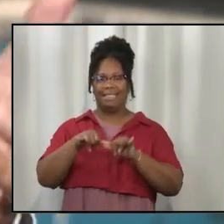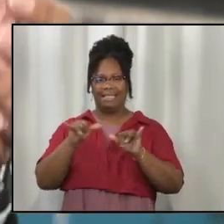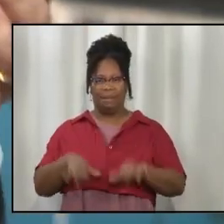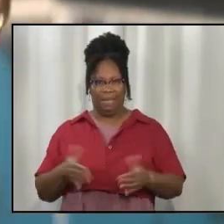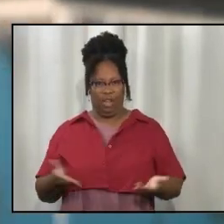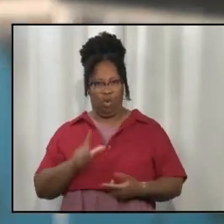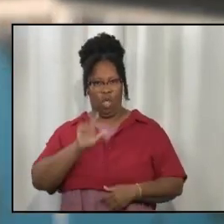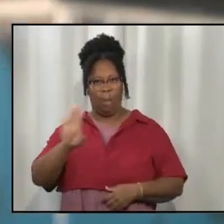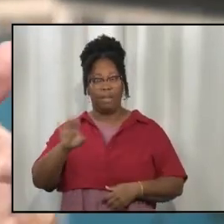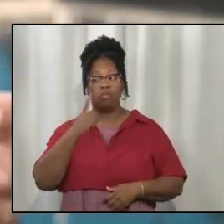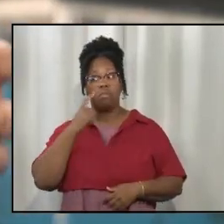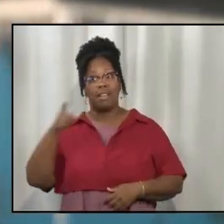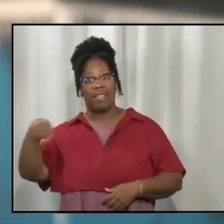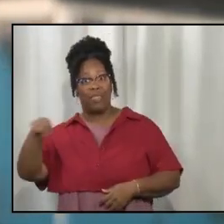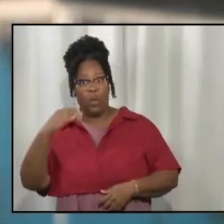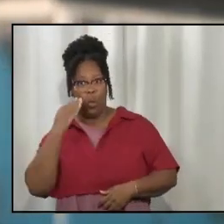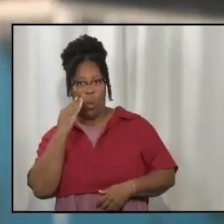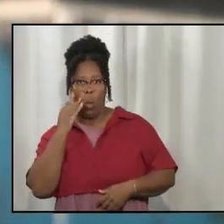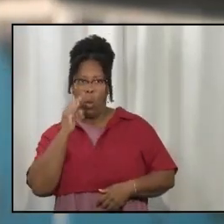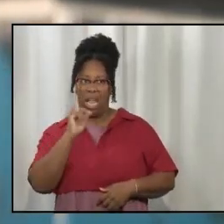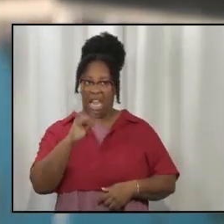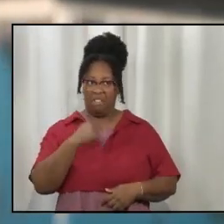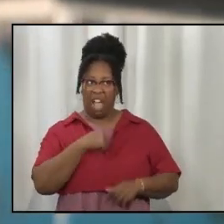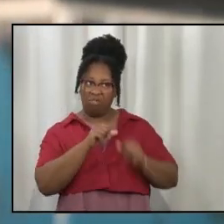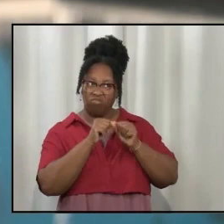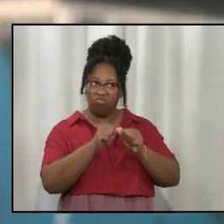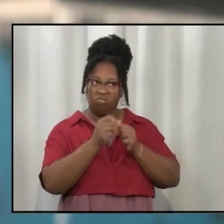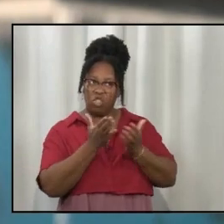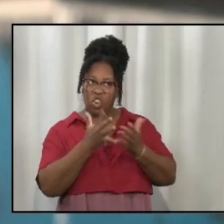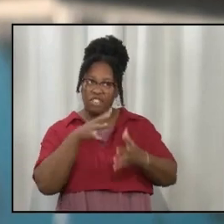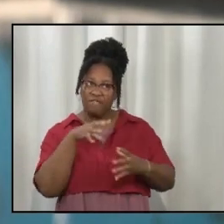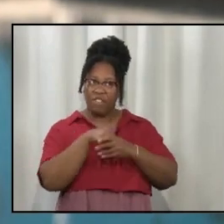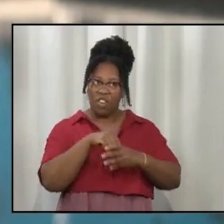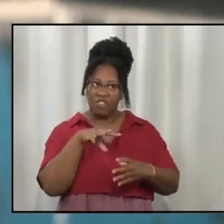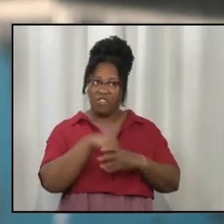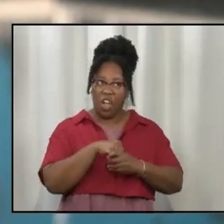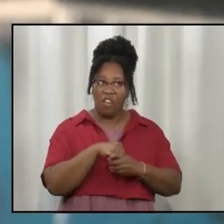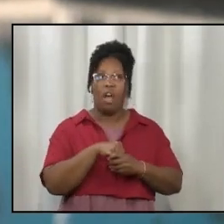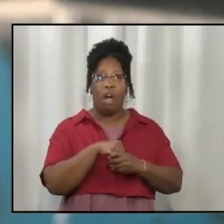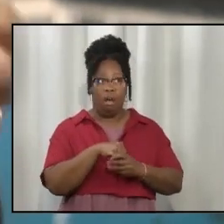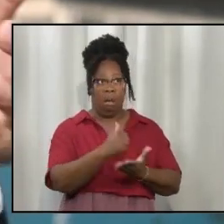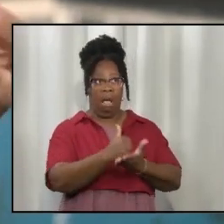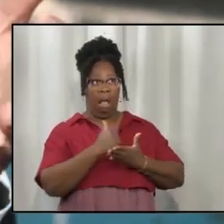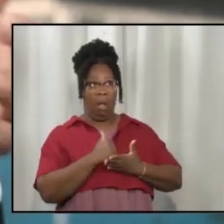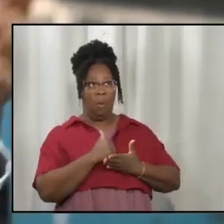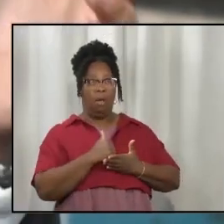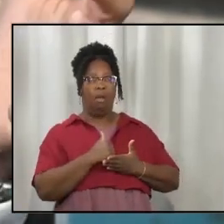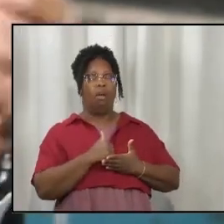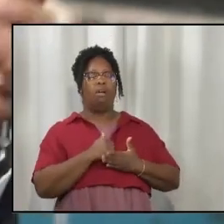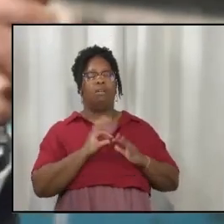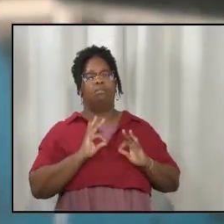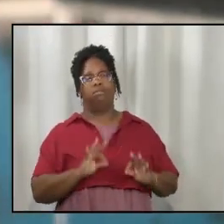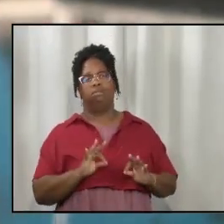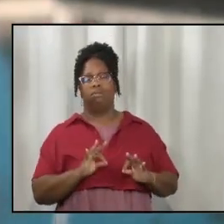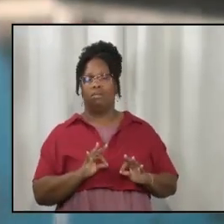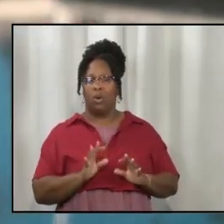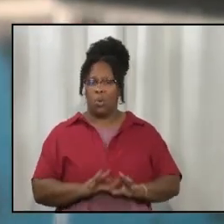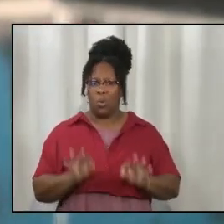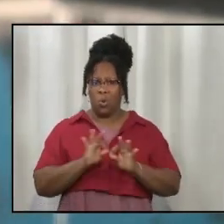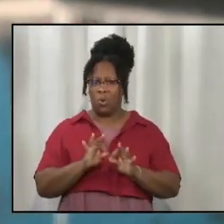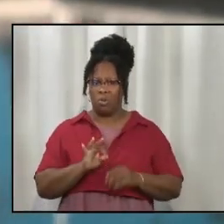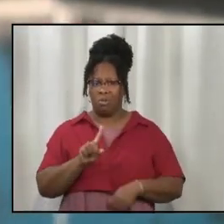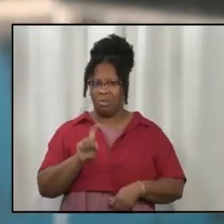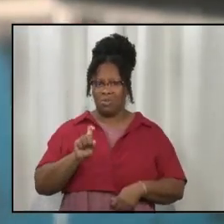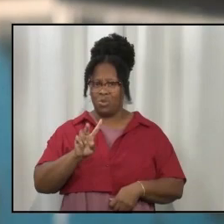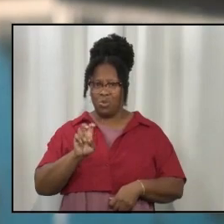knows that if they stay involved in services or get involved in services, they actually could get help that's valued at hundreds or thousands of dollars